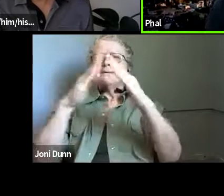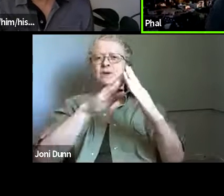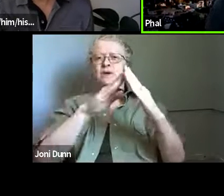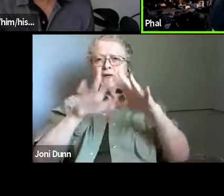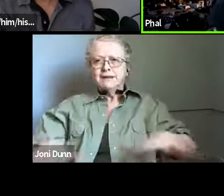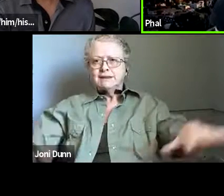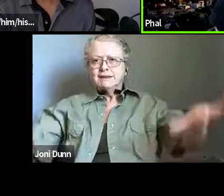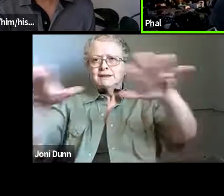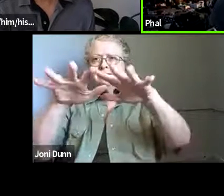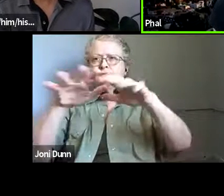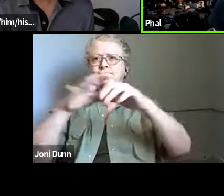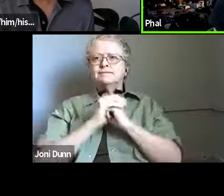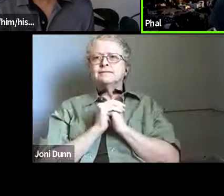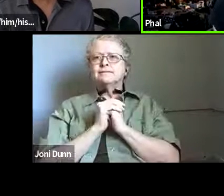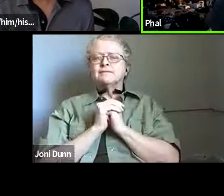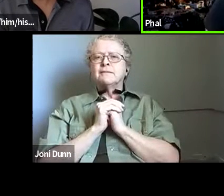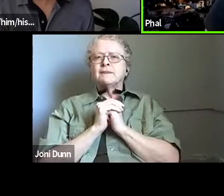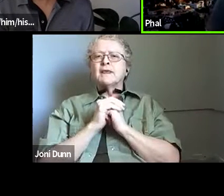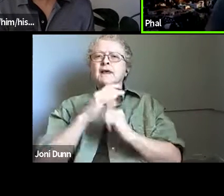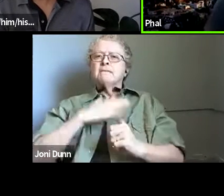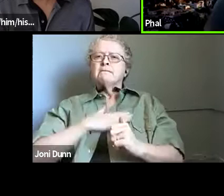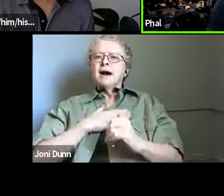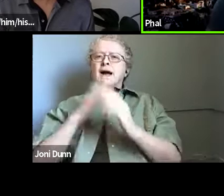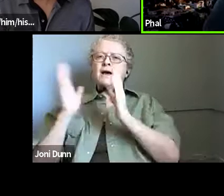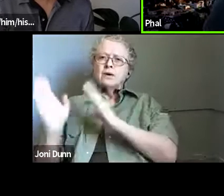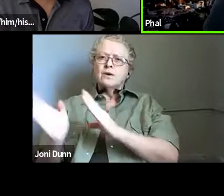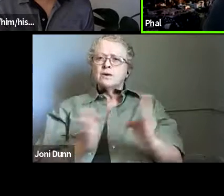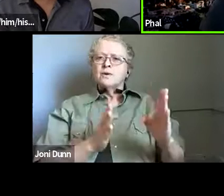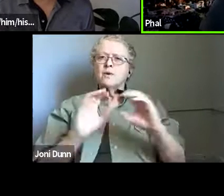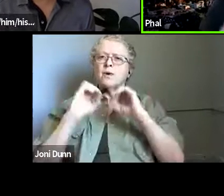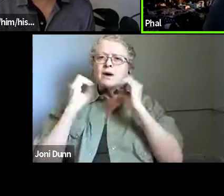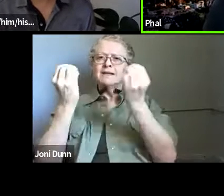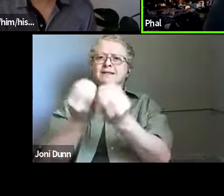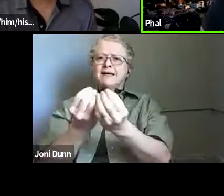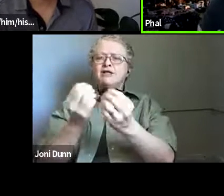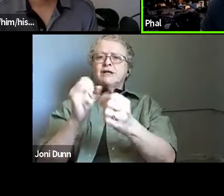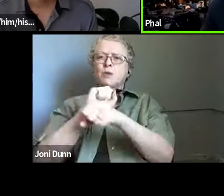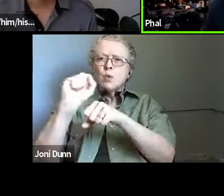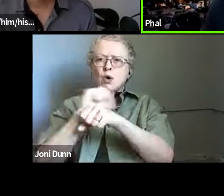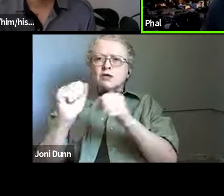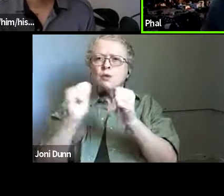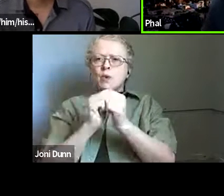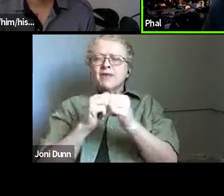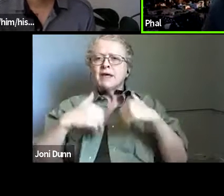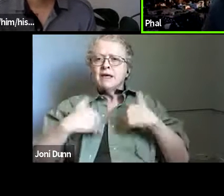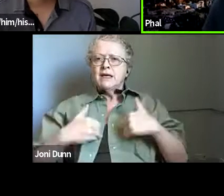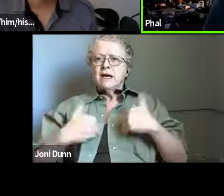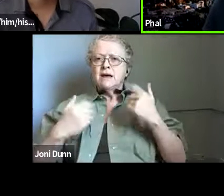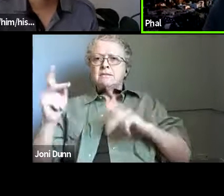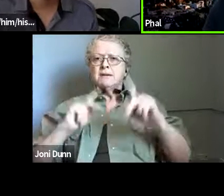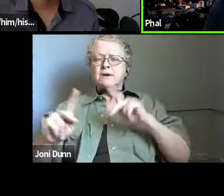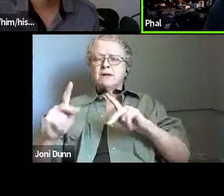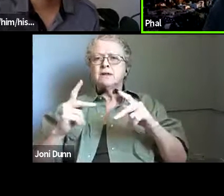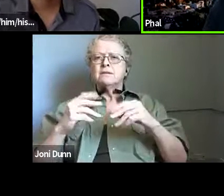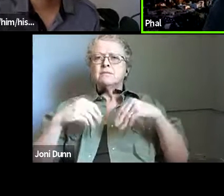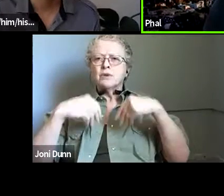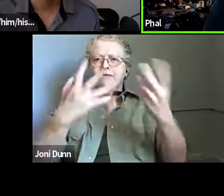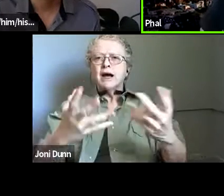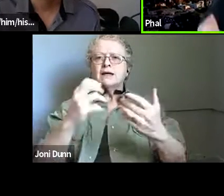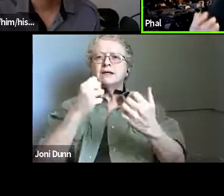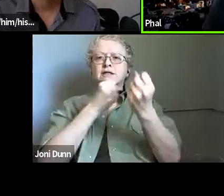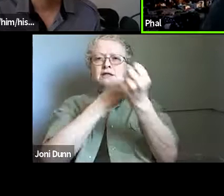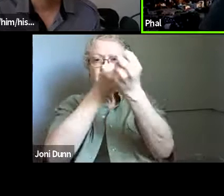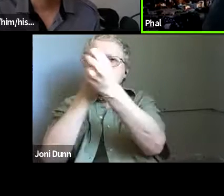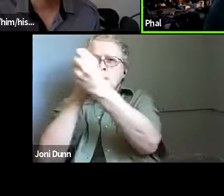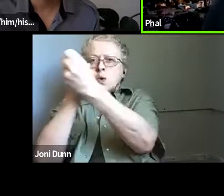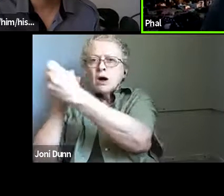at my organization, we work a lot with young people, and, you know, we're trying to divest from that and bring in supportive systems and supportive networks. And so that's where